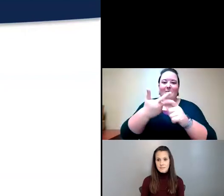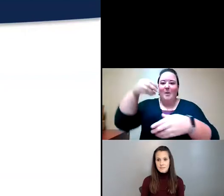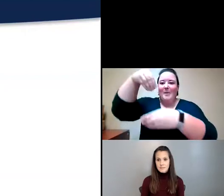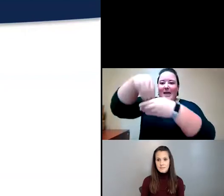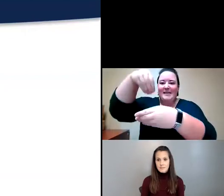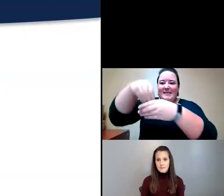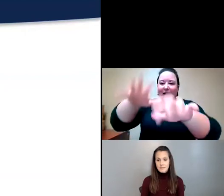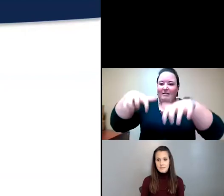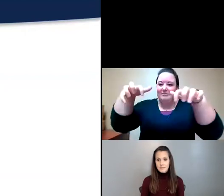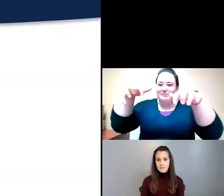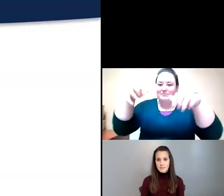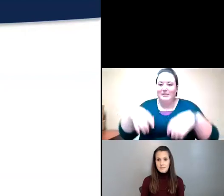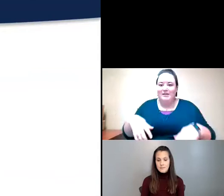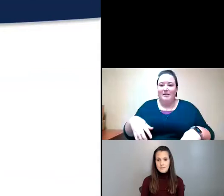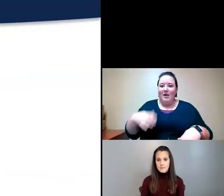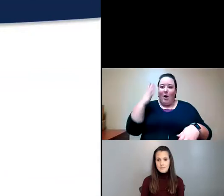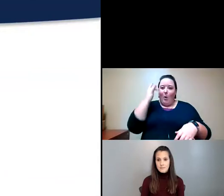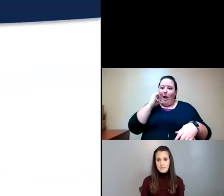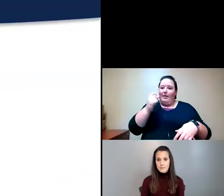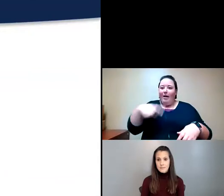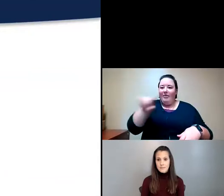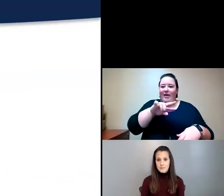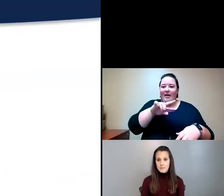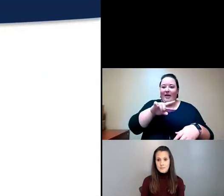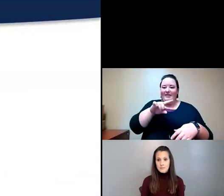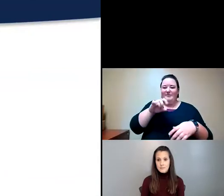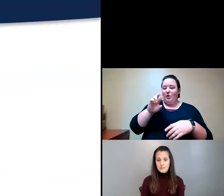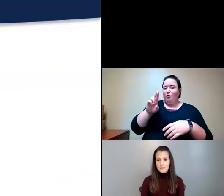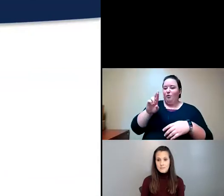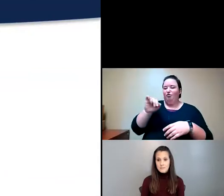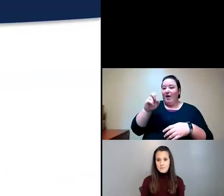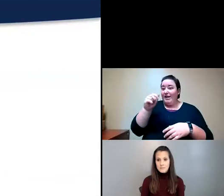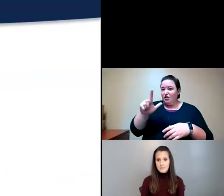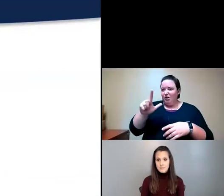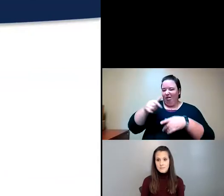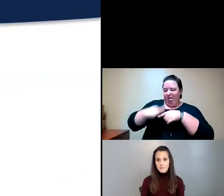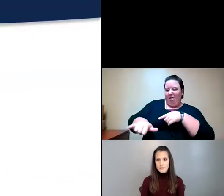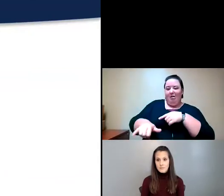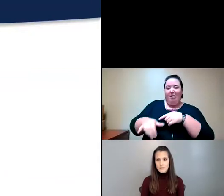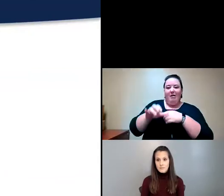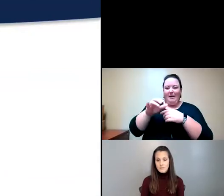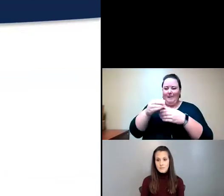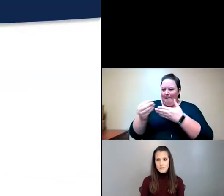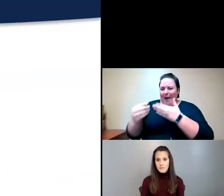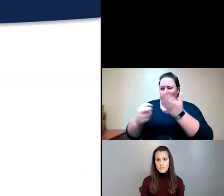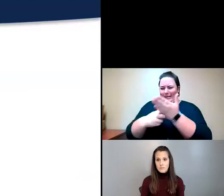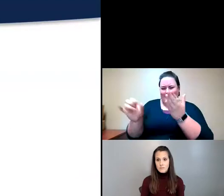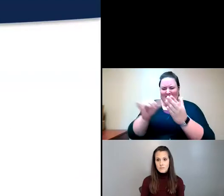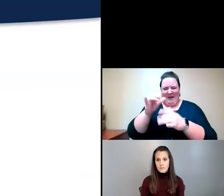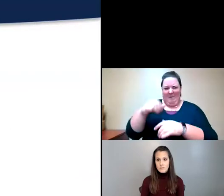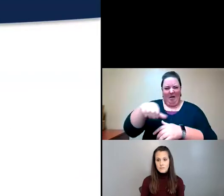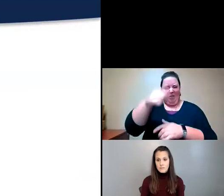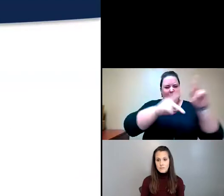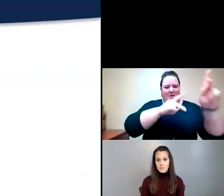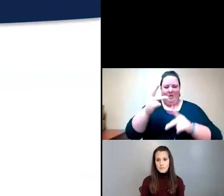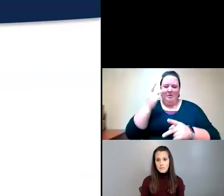repeat. They said, why don't those insert racial slur here buy tickets like everyone else and watch the game from